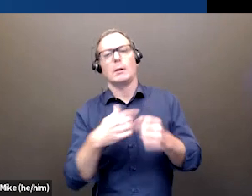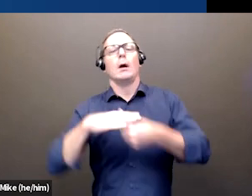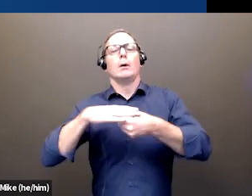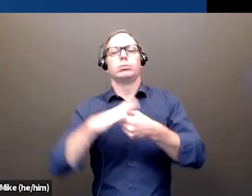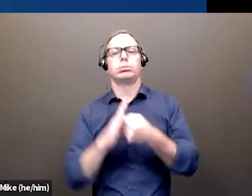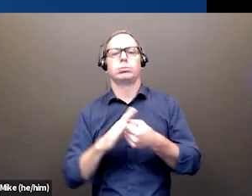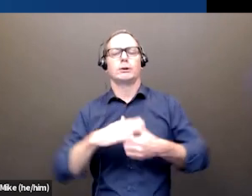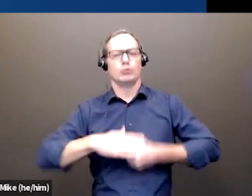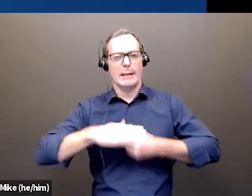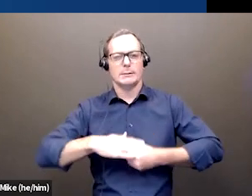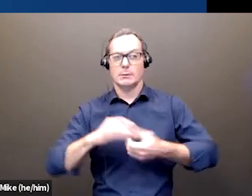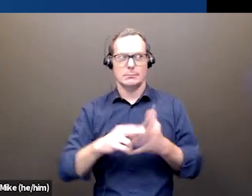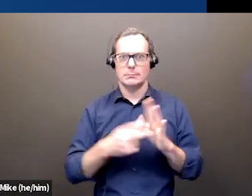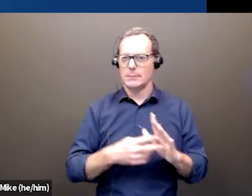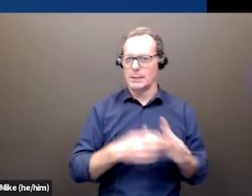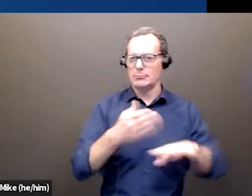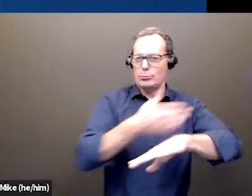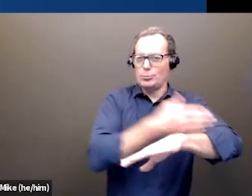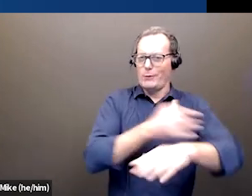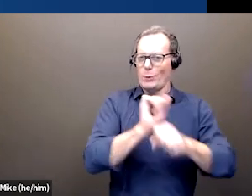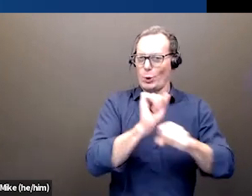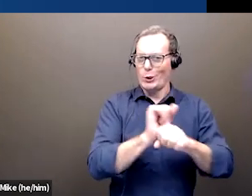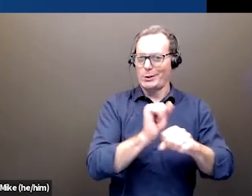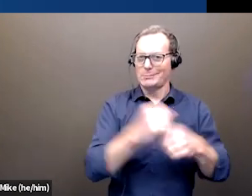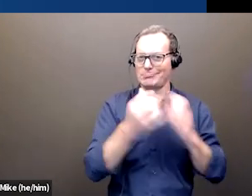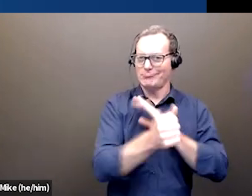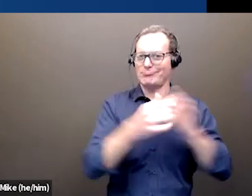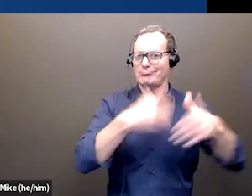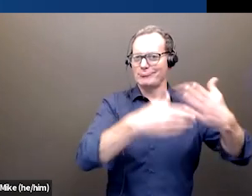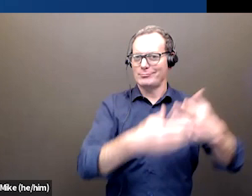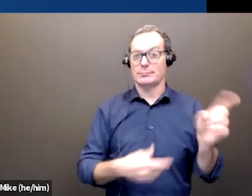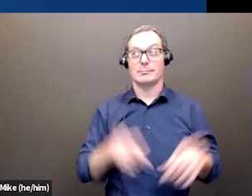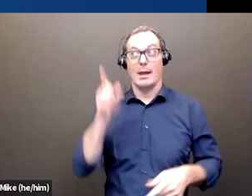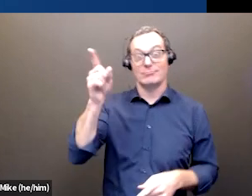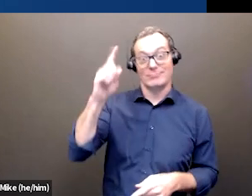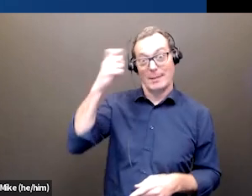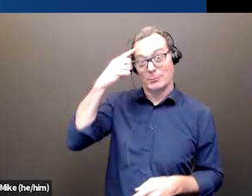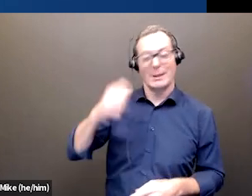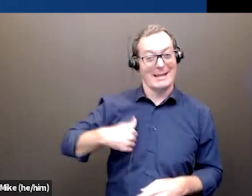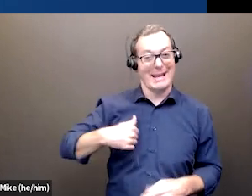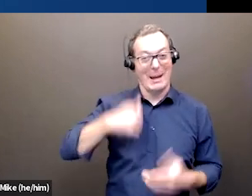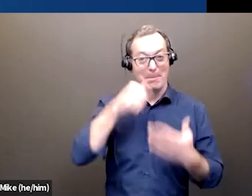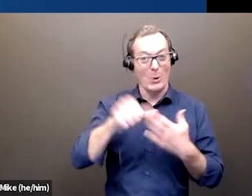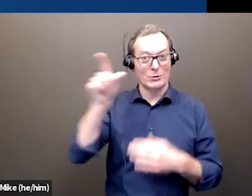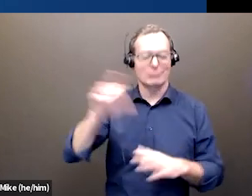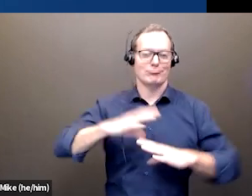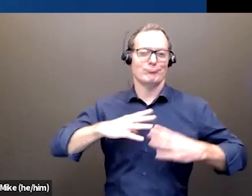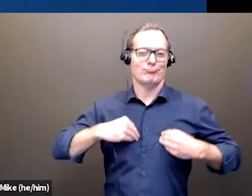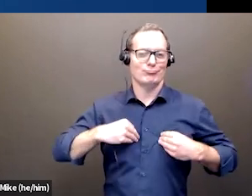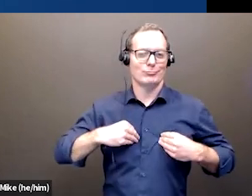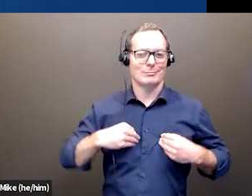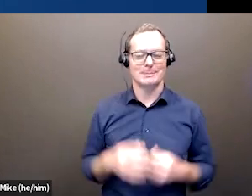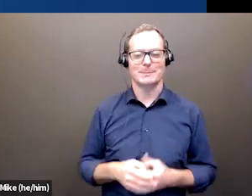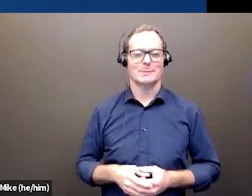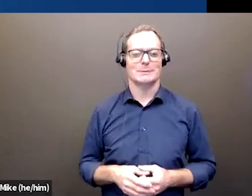their ability to do their job. Canada Post bought in. So how do the projects work? The projects are for